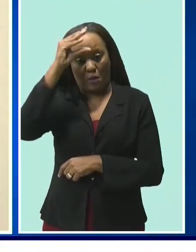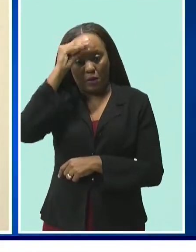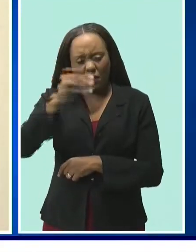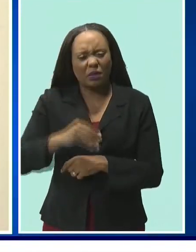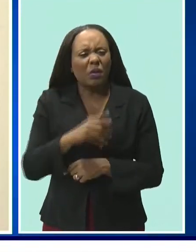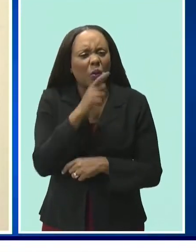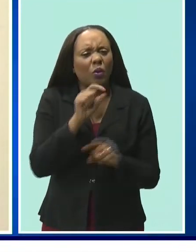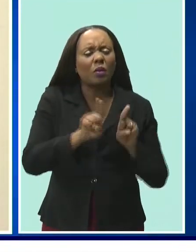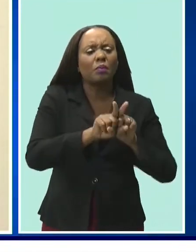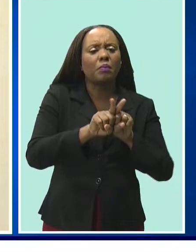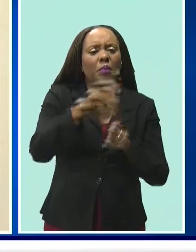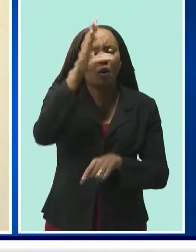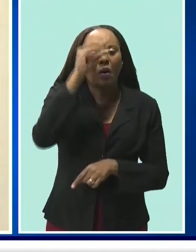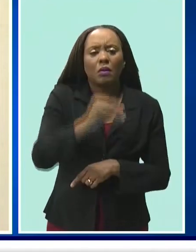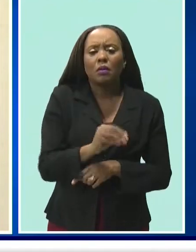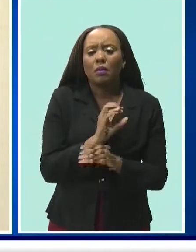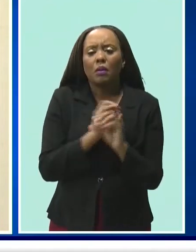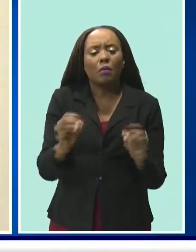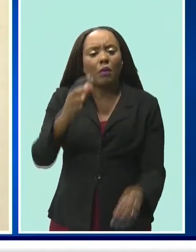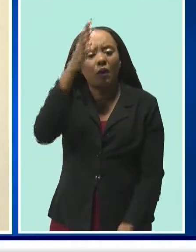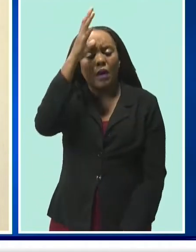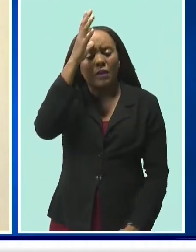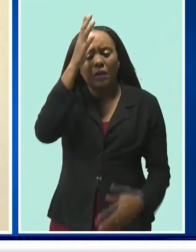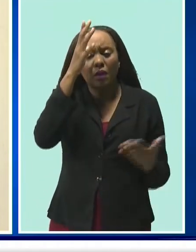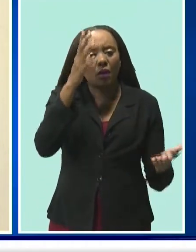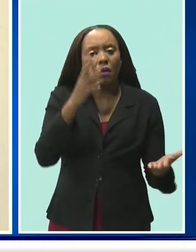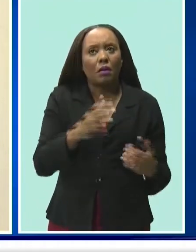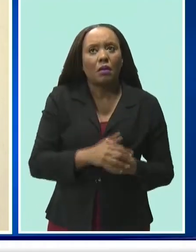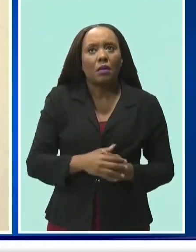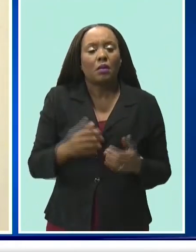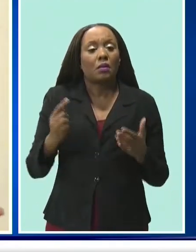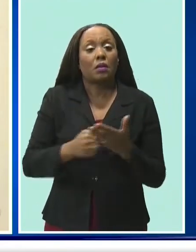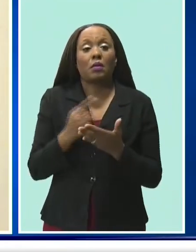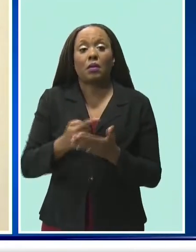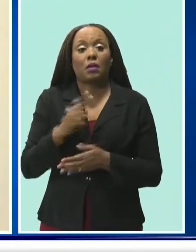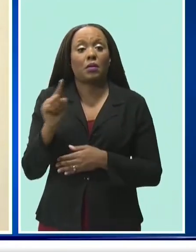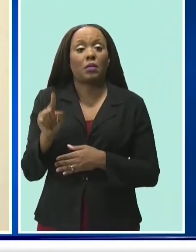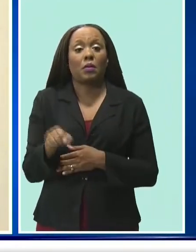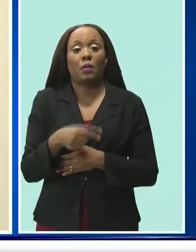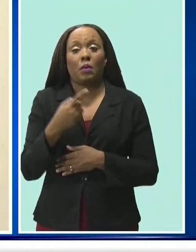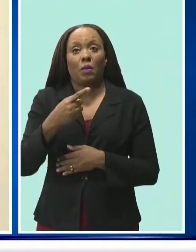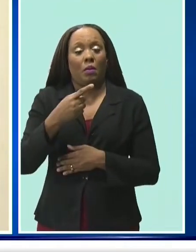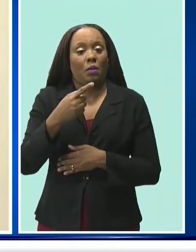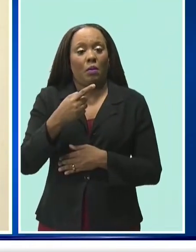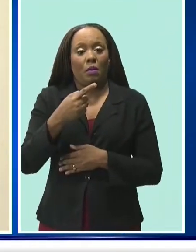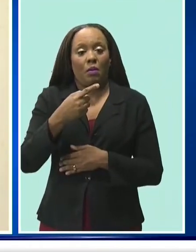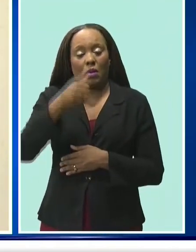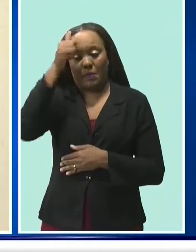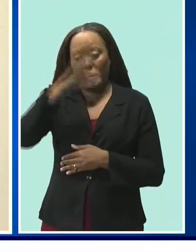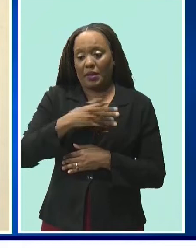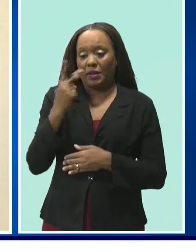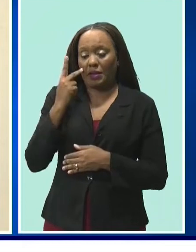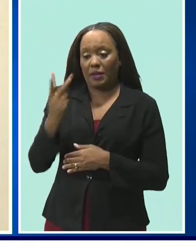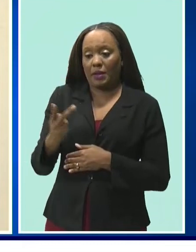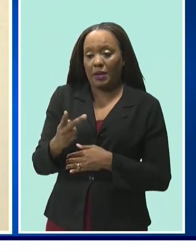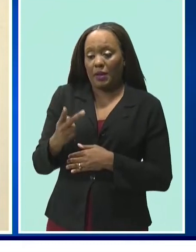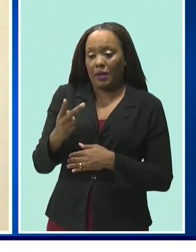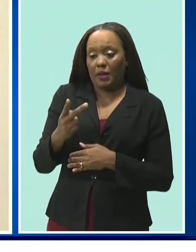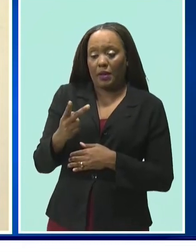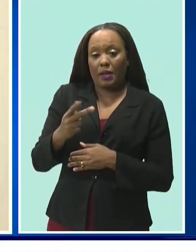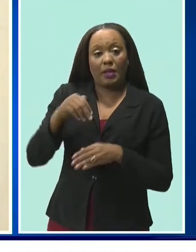mentor our boys when there's no father in the household? When sometimes the only male they see is one in the church, and now the women taking over there too.